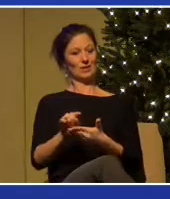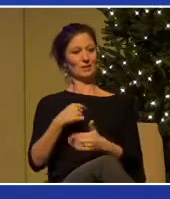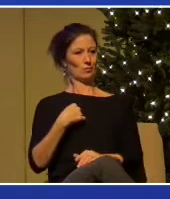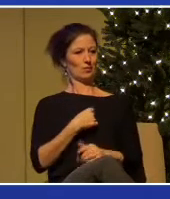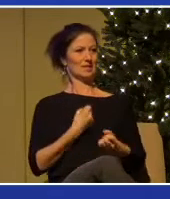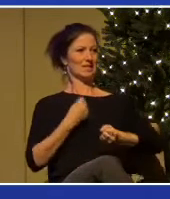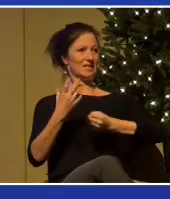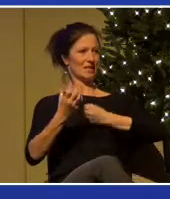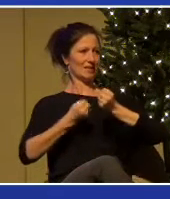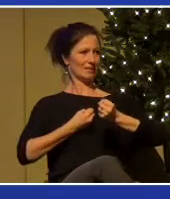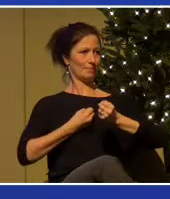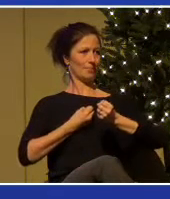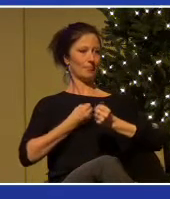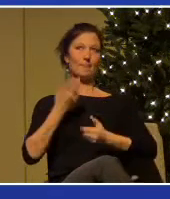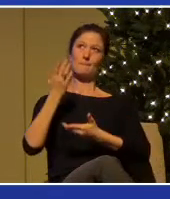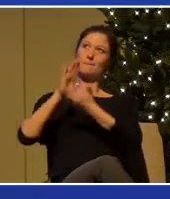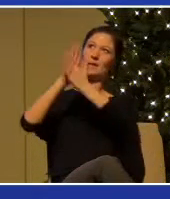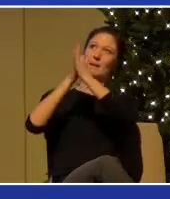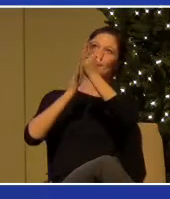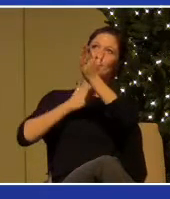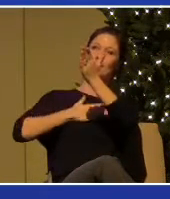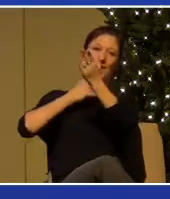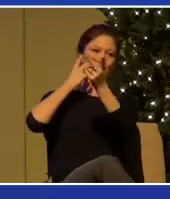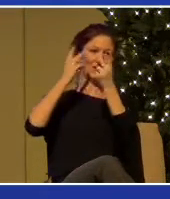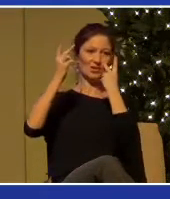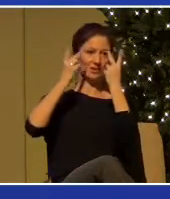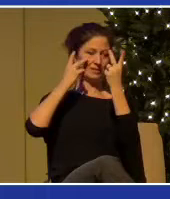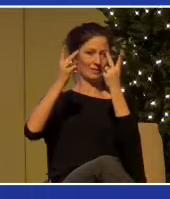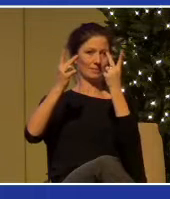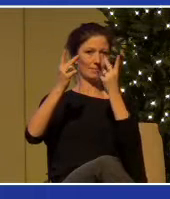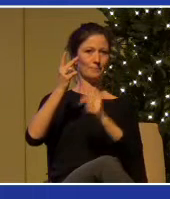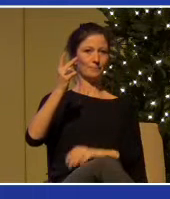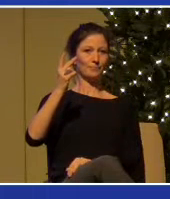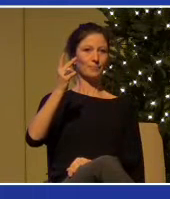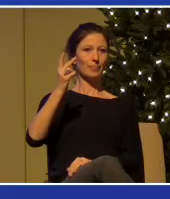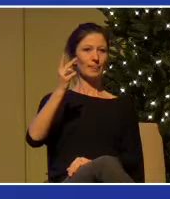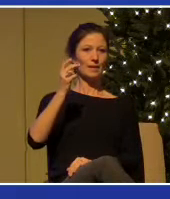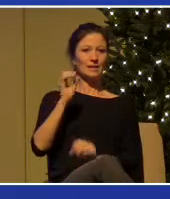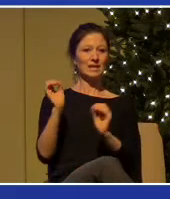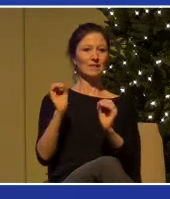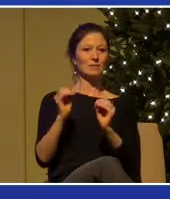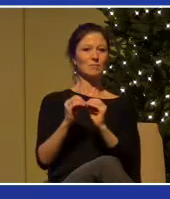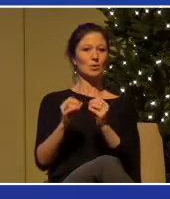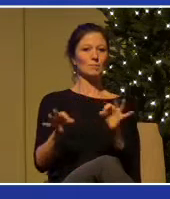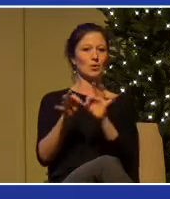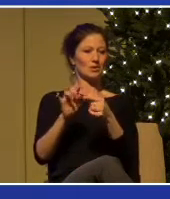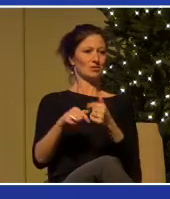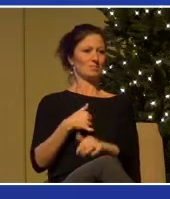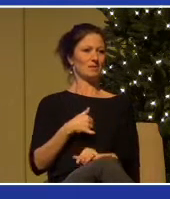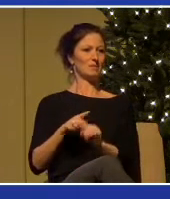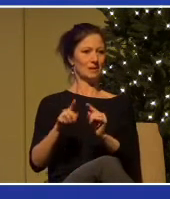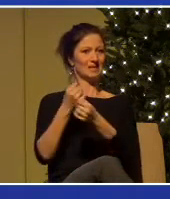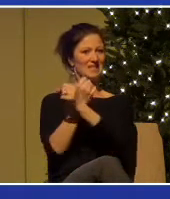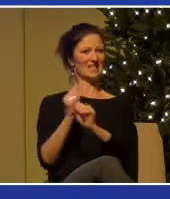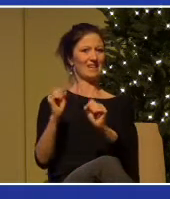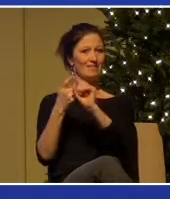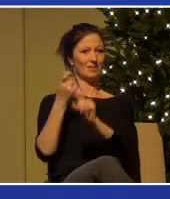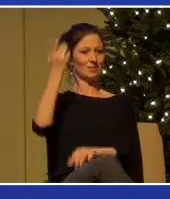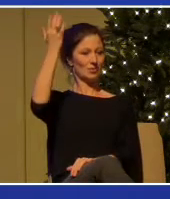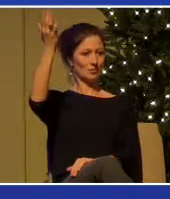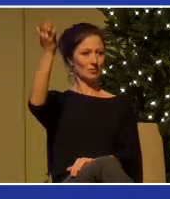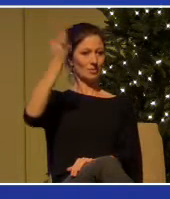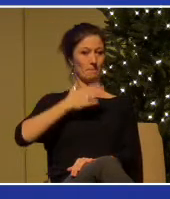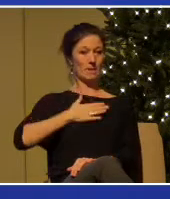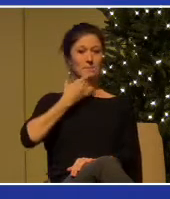my heart. Not be all else to me, save that thou art. Thou be my best thought,